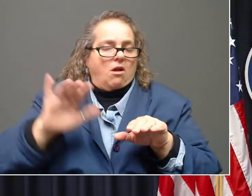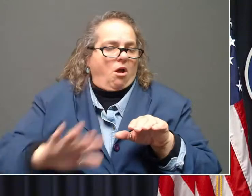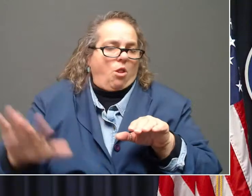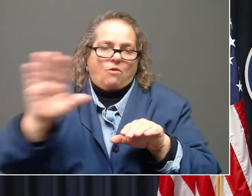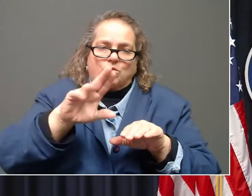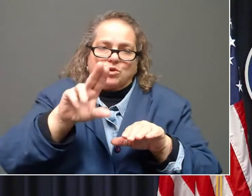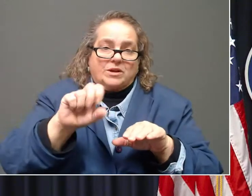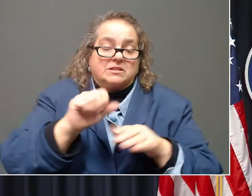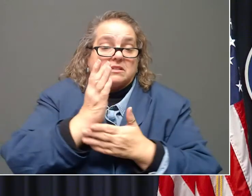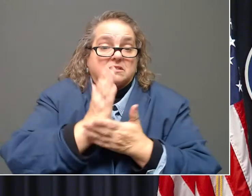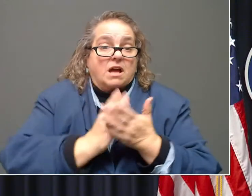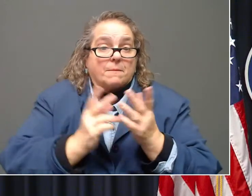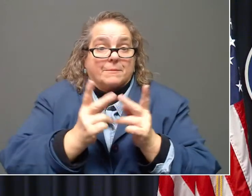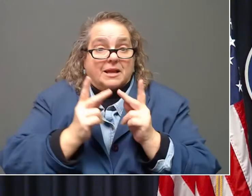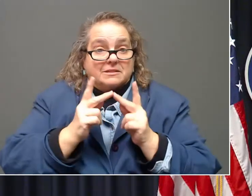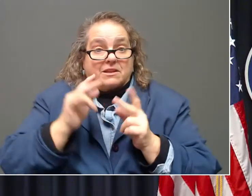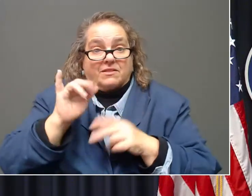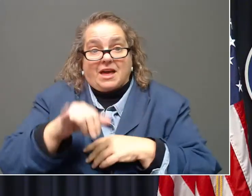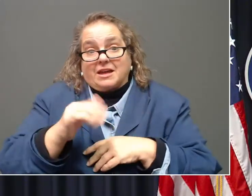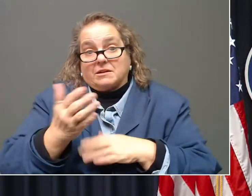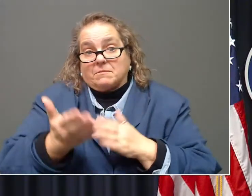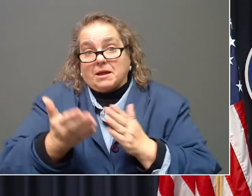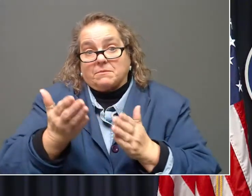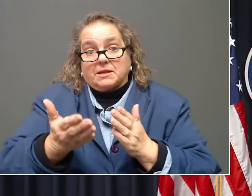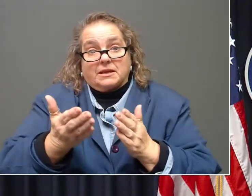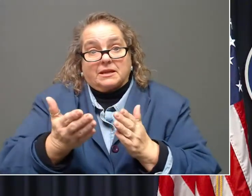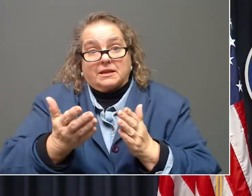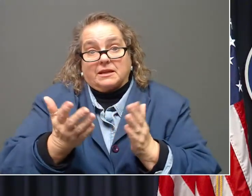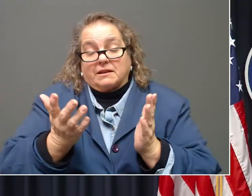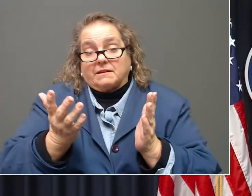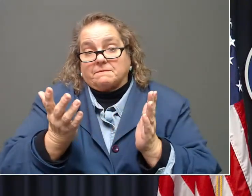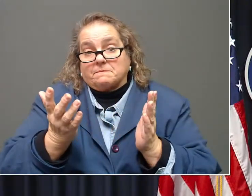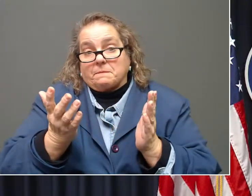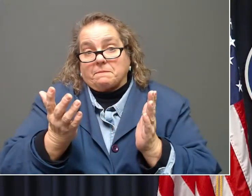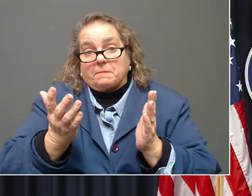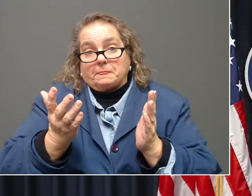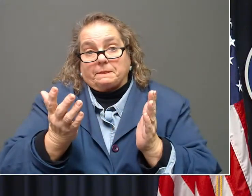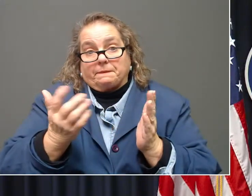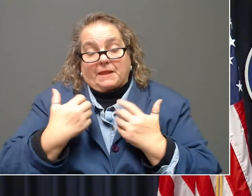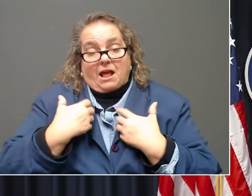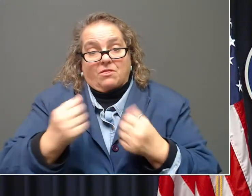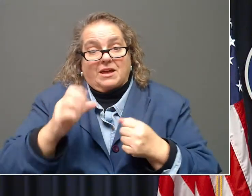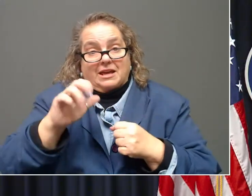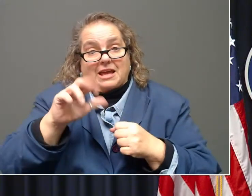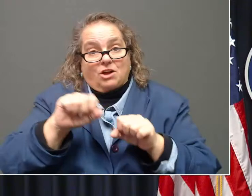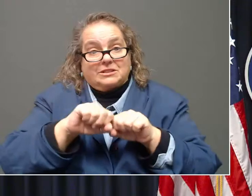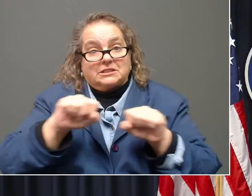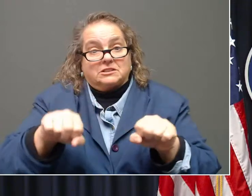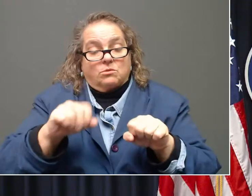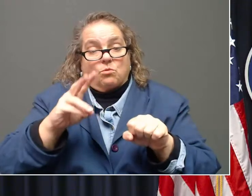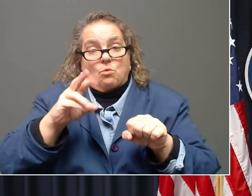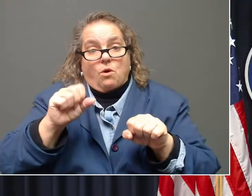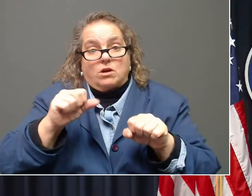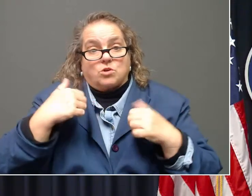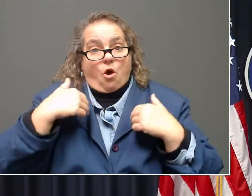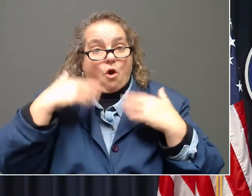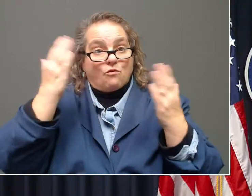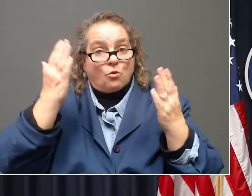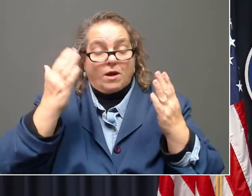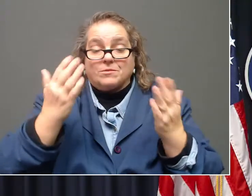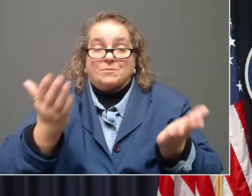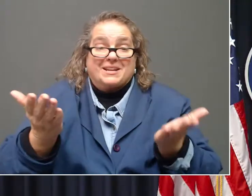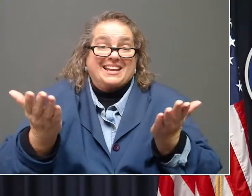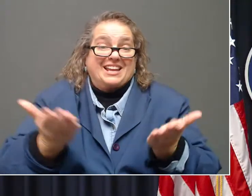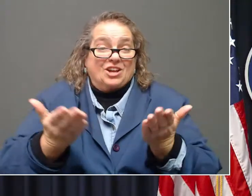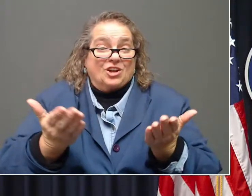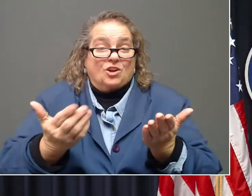right, and that where COVID-19 was a factor, that it is recorded as such based on the guidelines